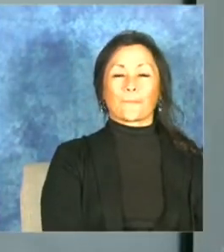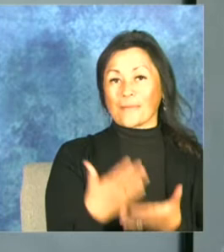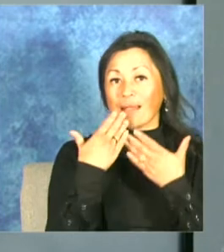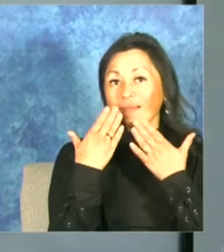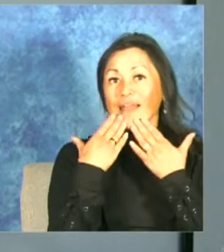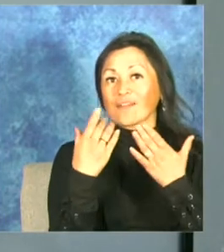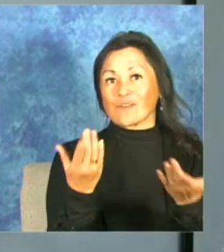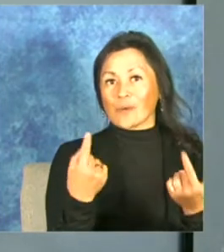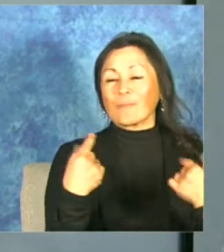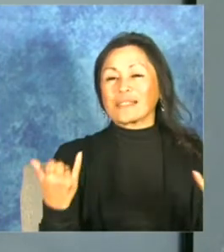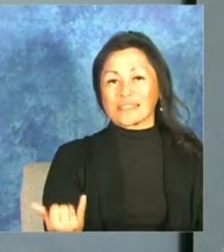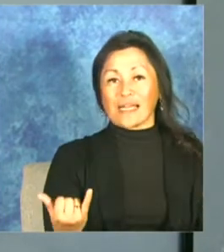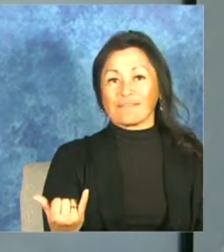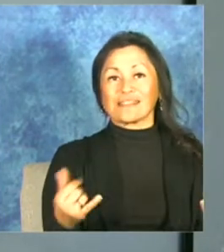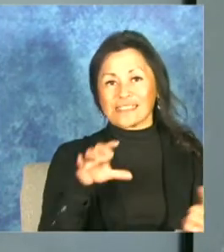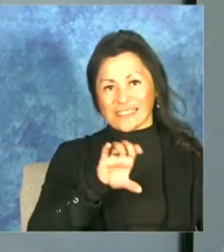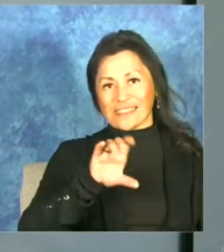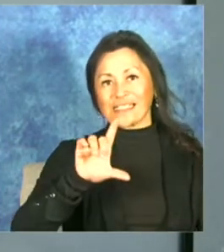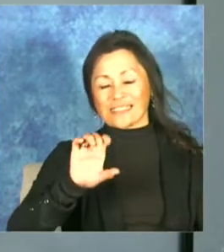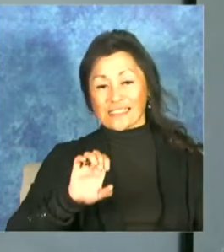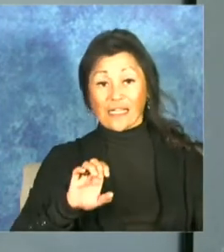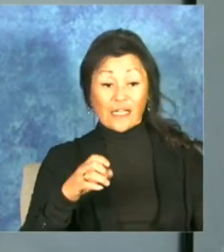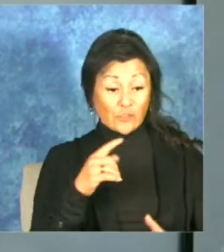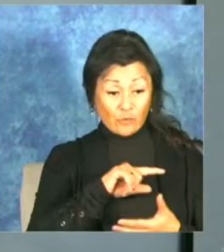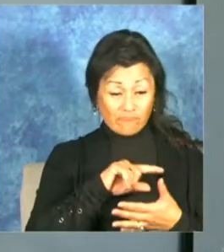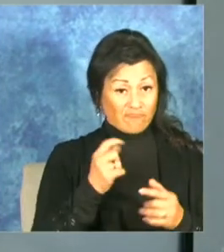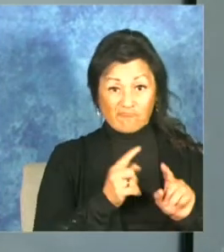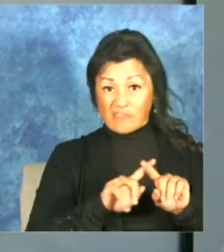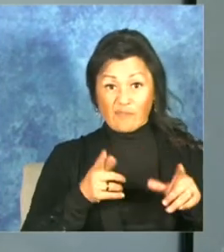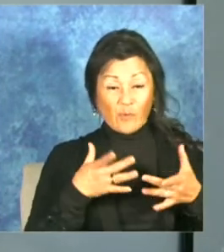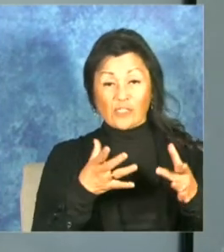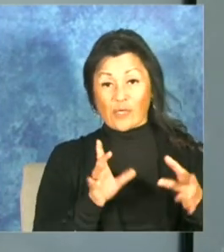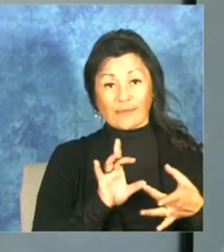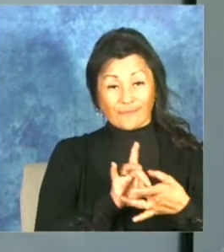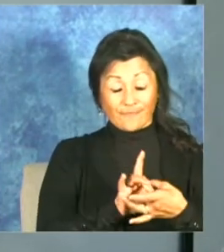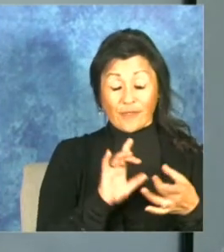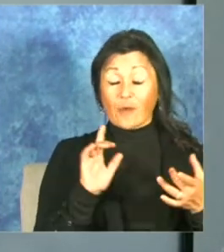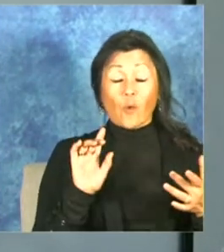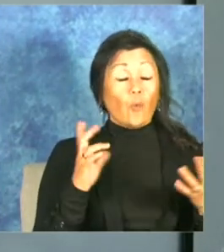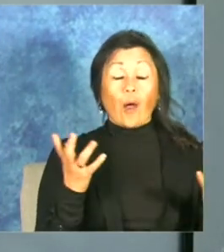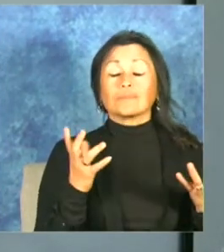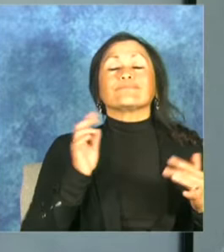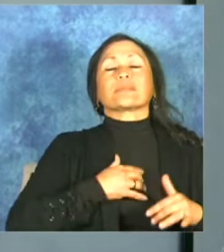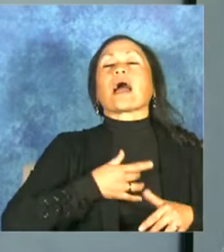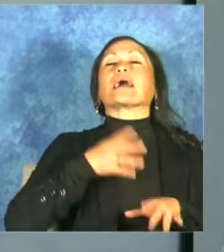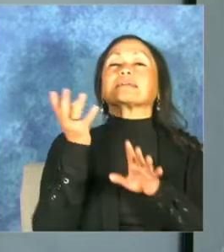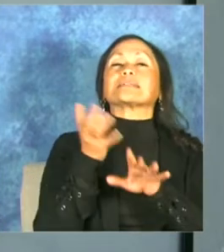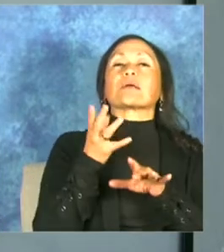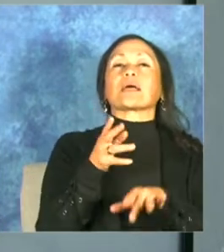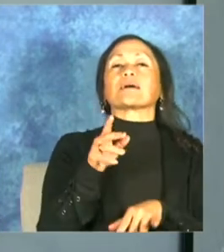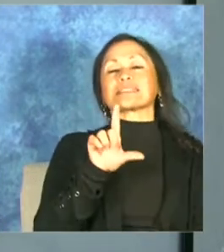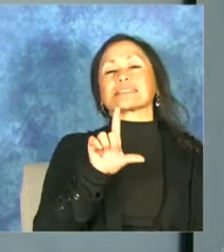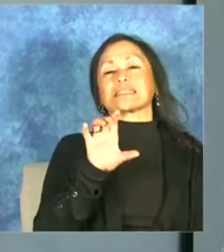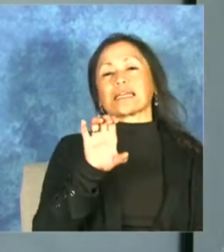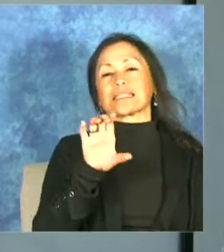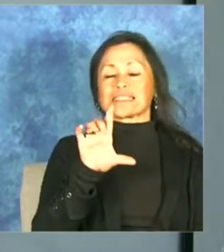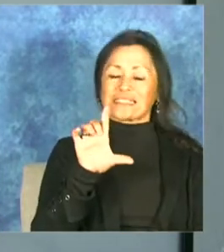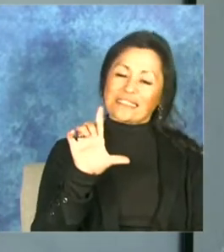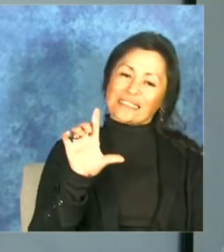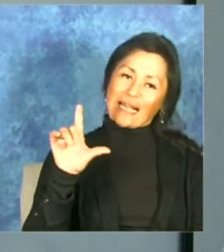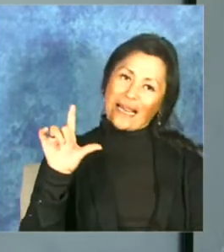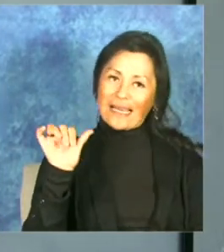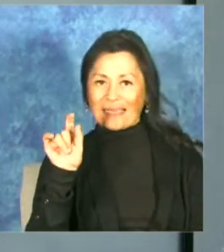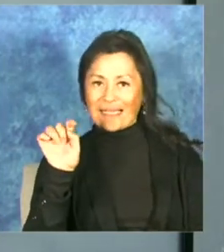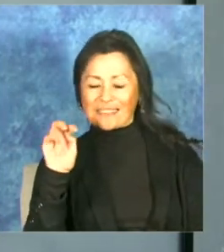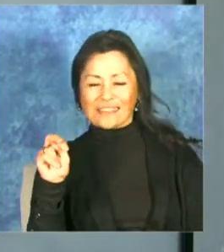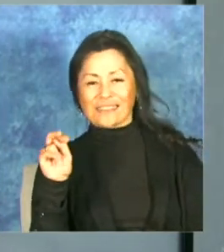Thanks for being here with us today at Christian Life Center. Here's a few more ways you can stay connected. One, you can download the CLC Layton app. Just search CLC Layton